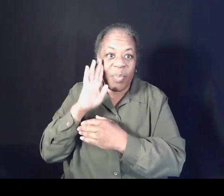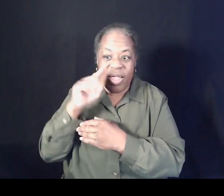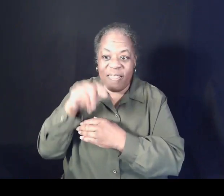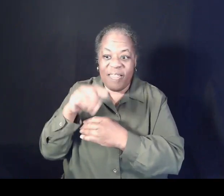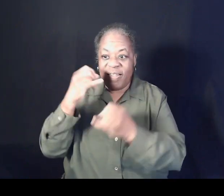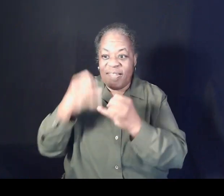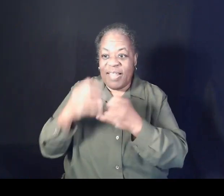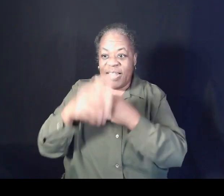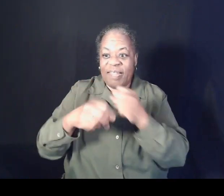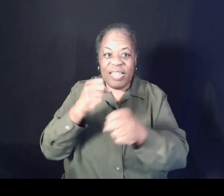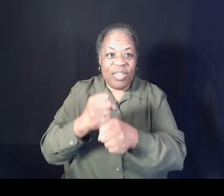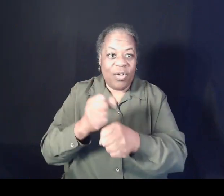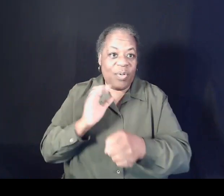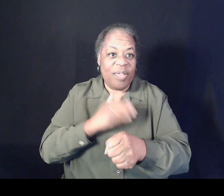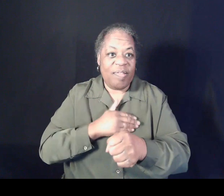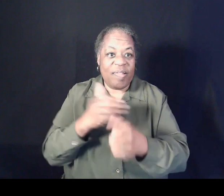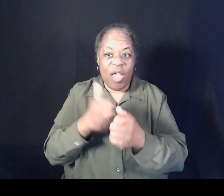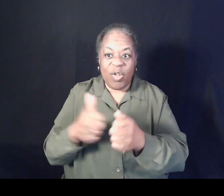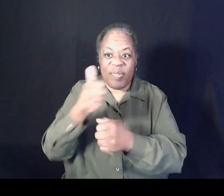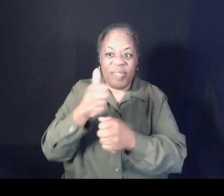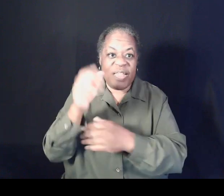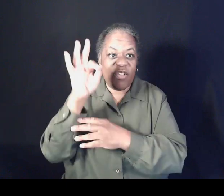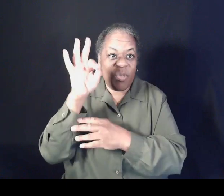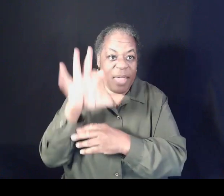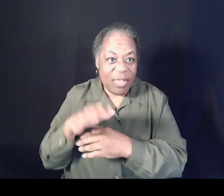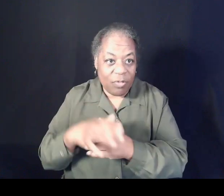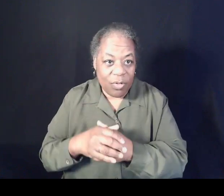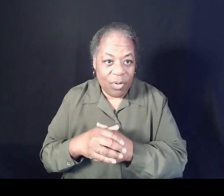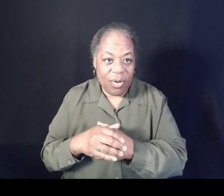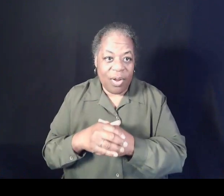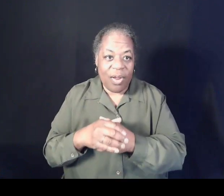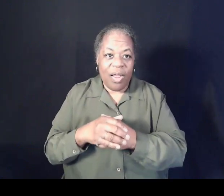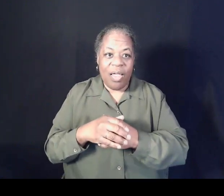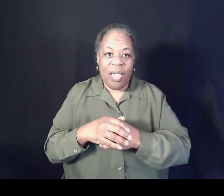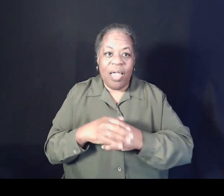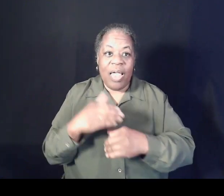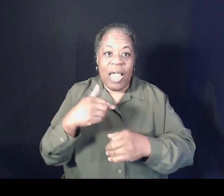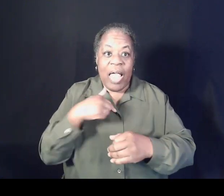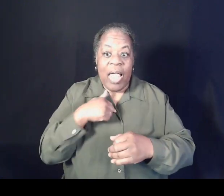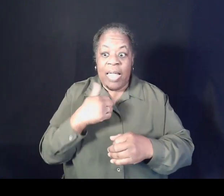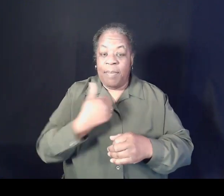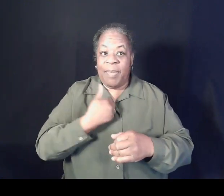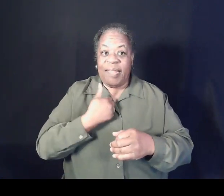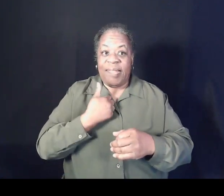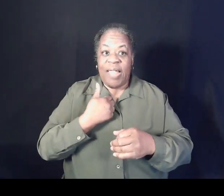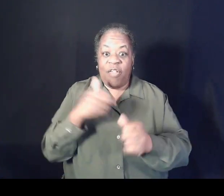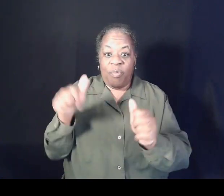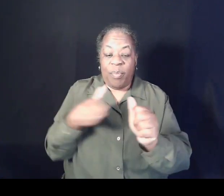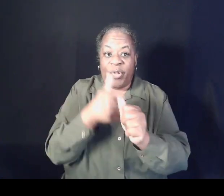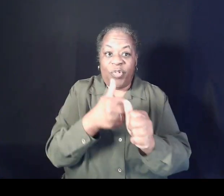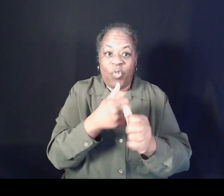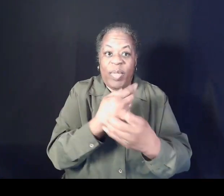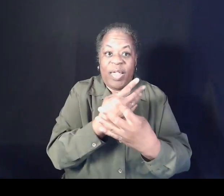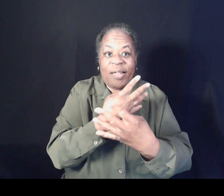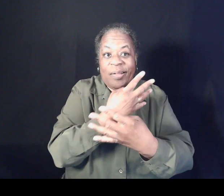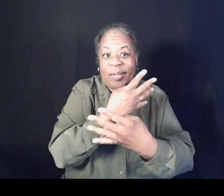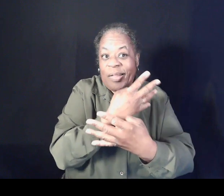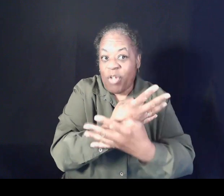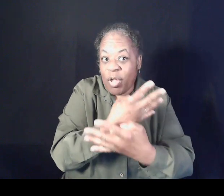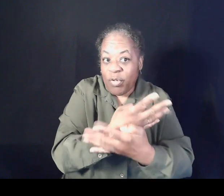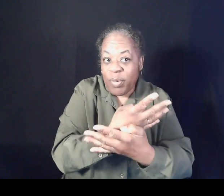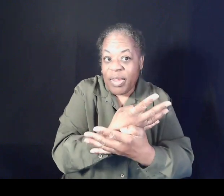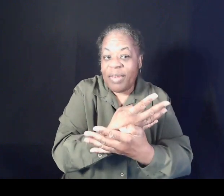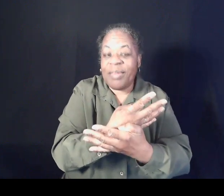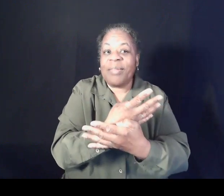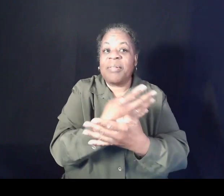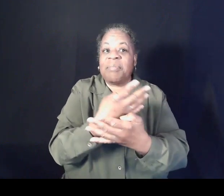pastor. I've made mention in other spaces that I'm pursuing a doctorate of ministry on generational leadership at Fuller Seminary. It happens